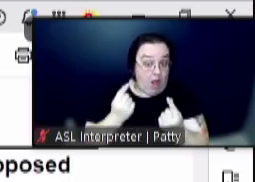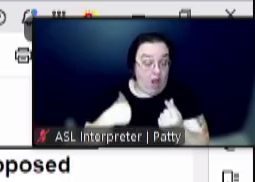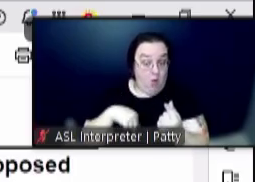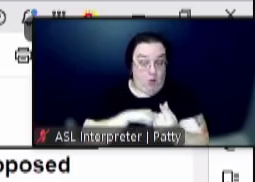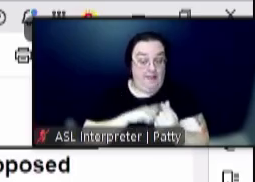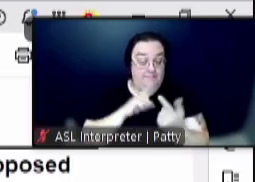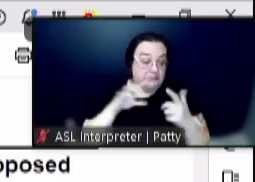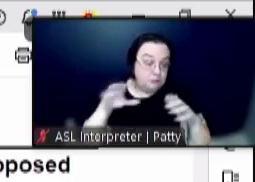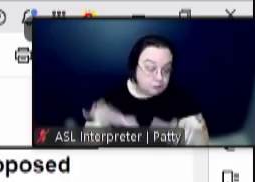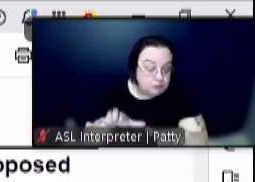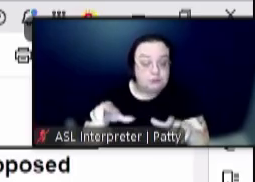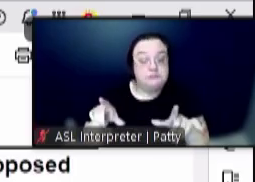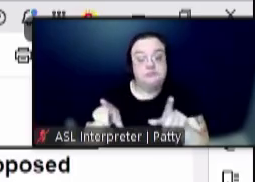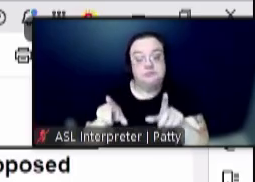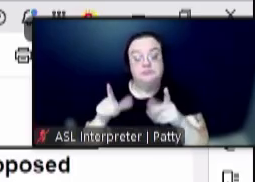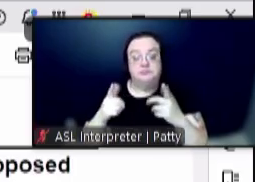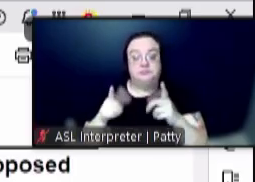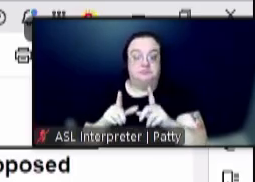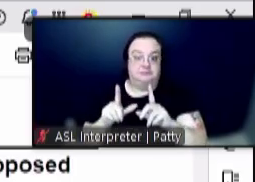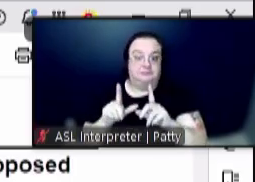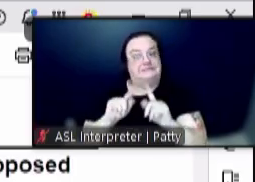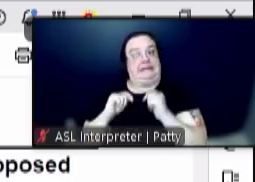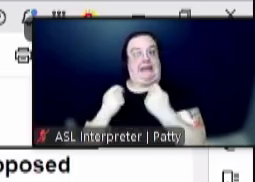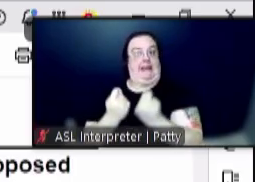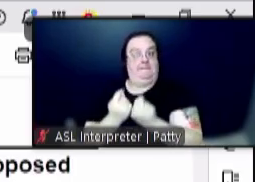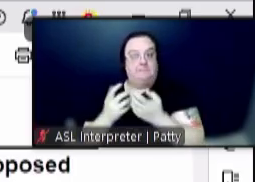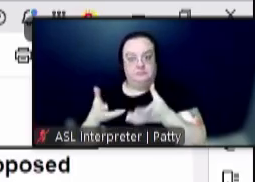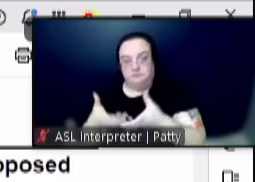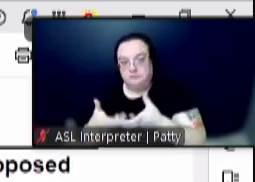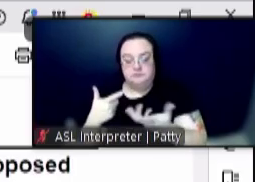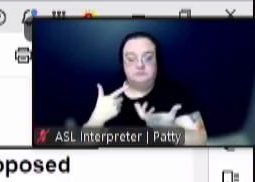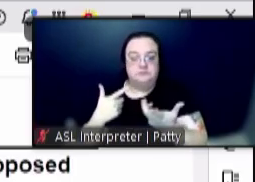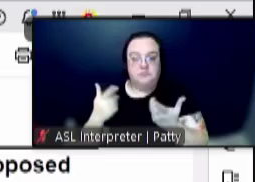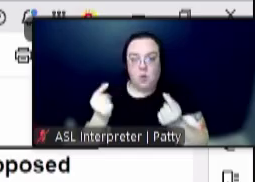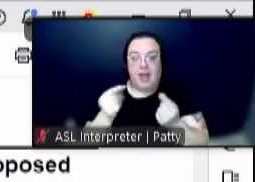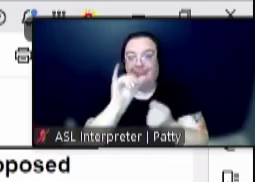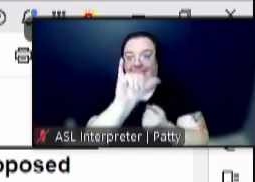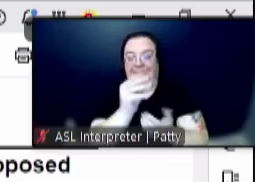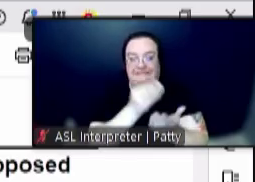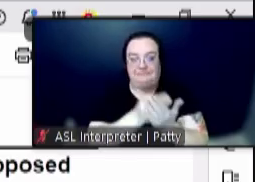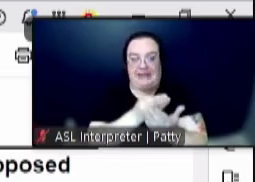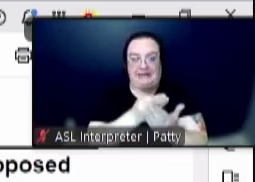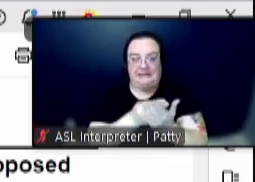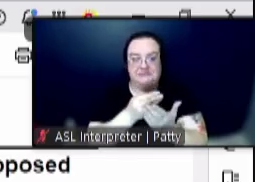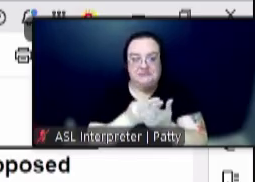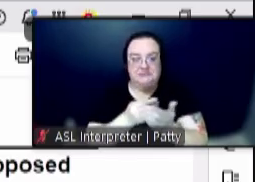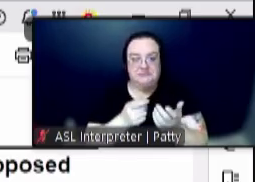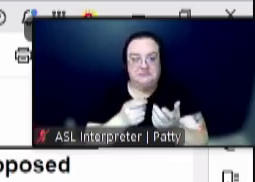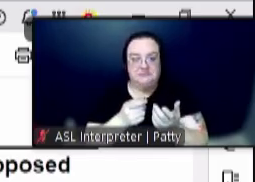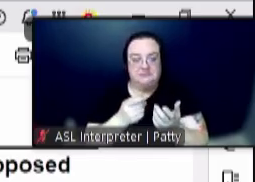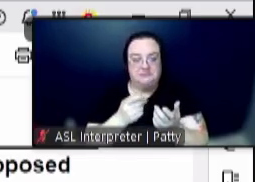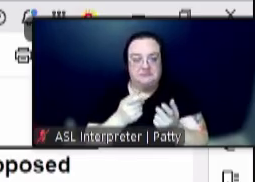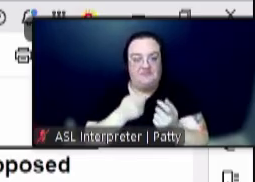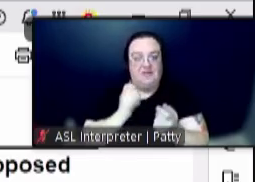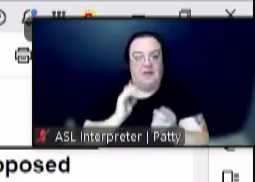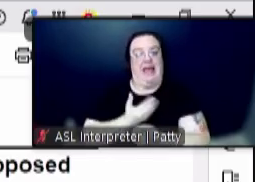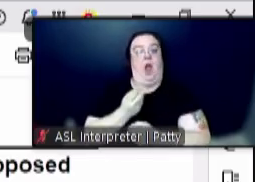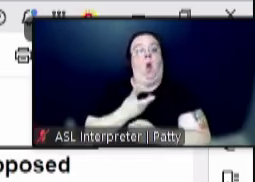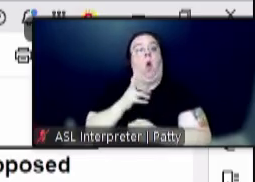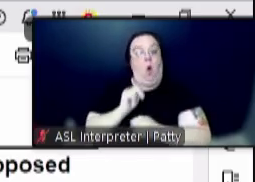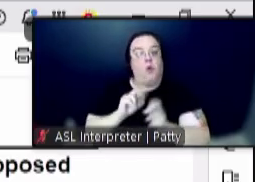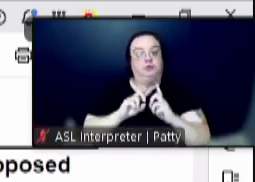a department and as a team, we've been pulling these monies from our own departmental